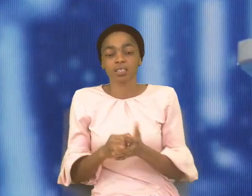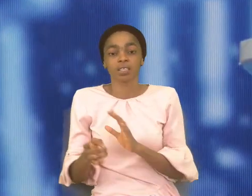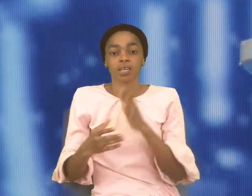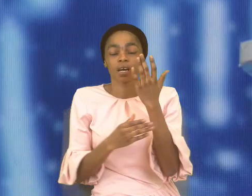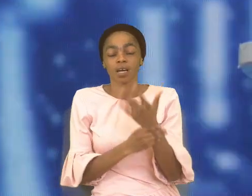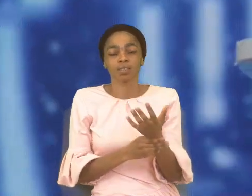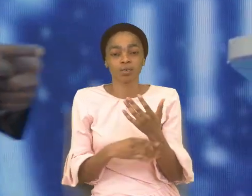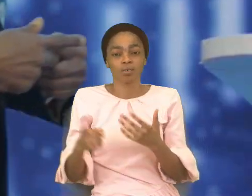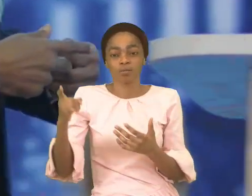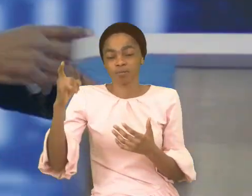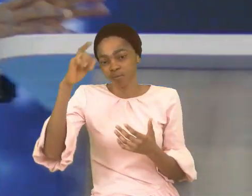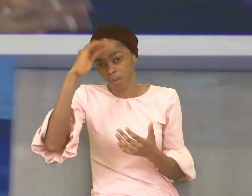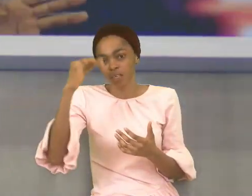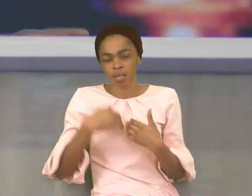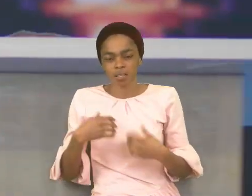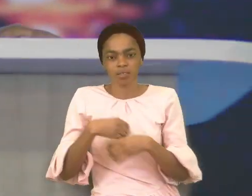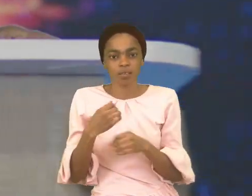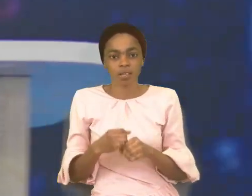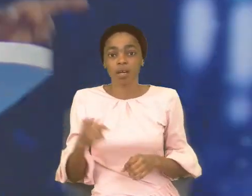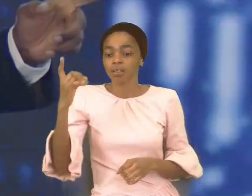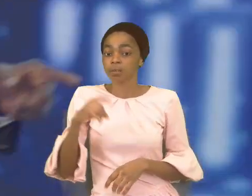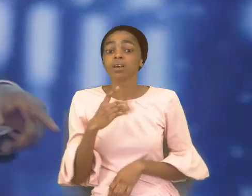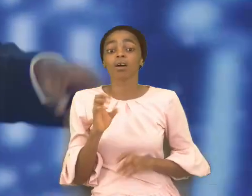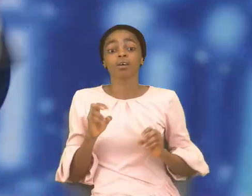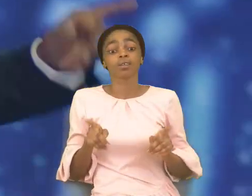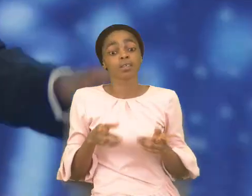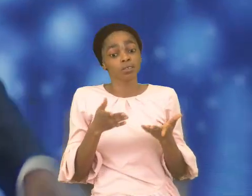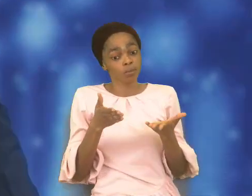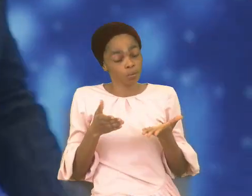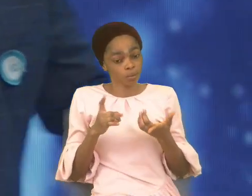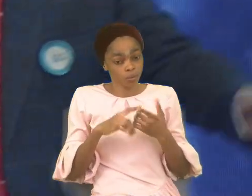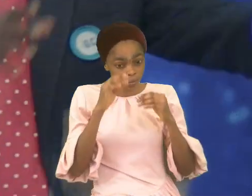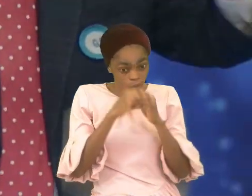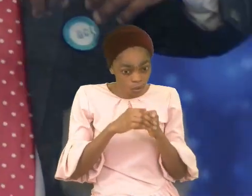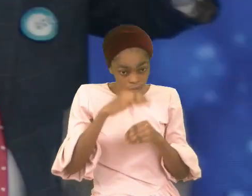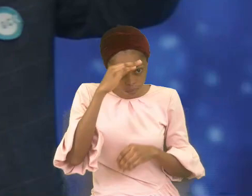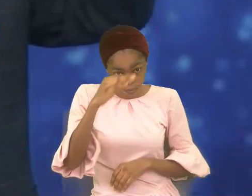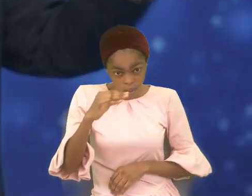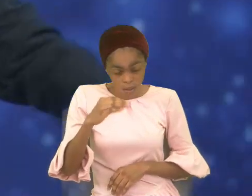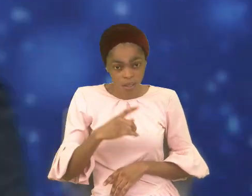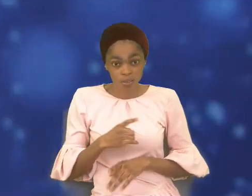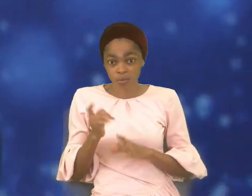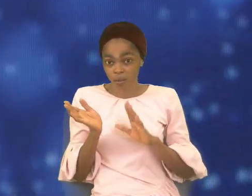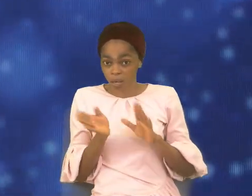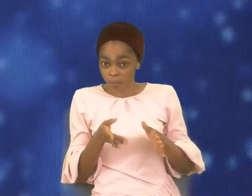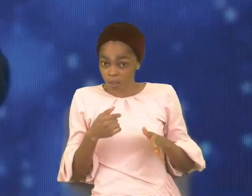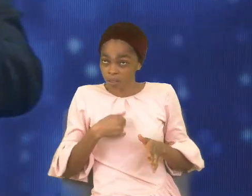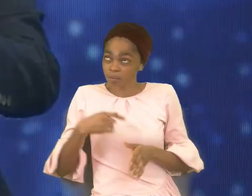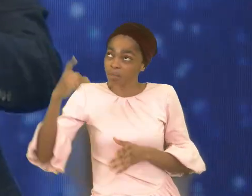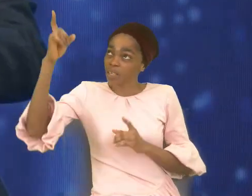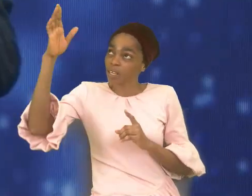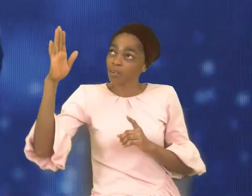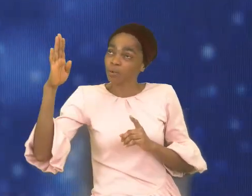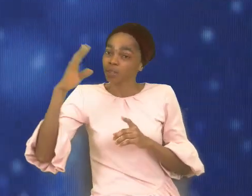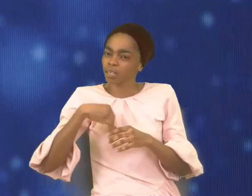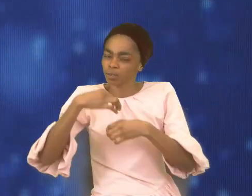to abandon me and worship the creature more than your Creator? Have your own way. And